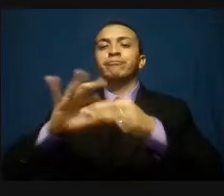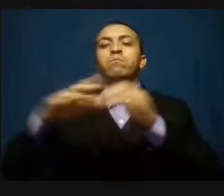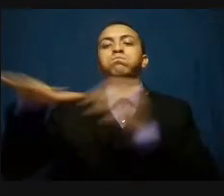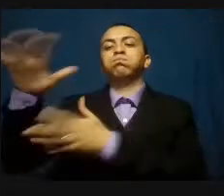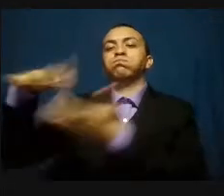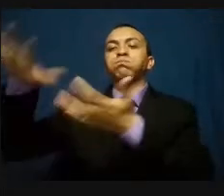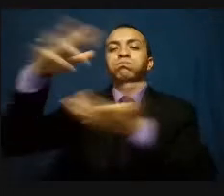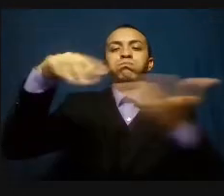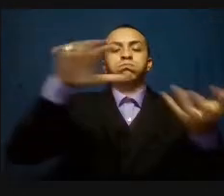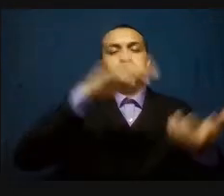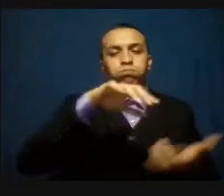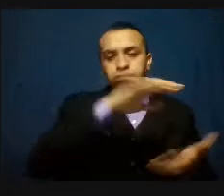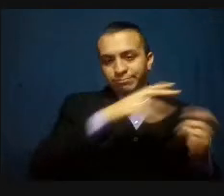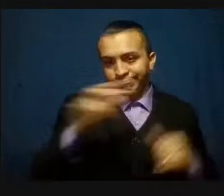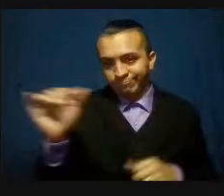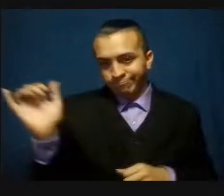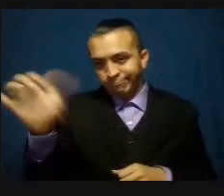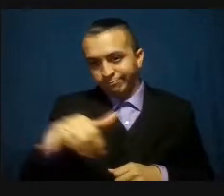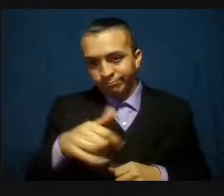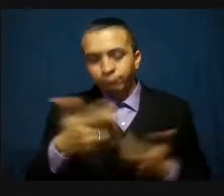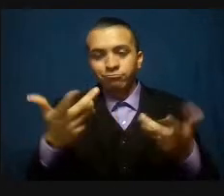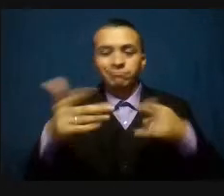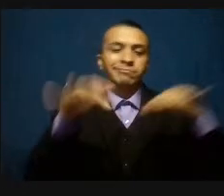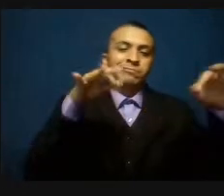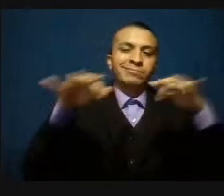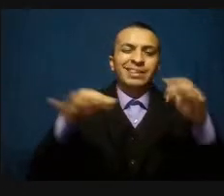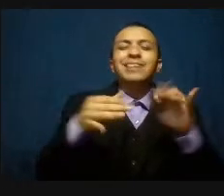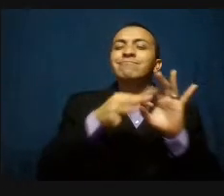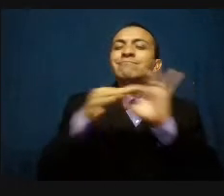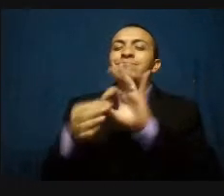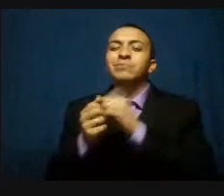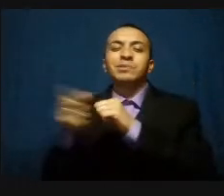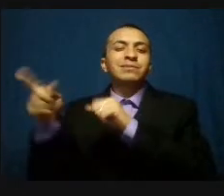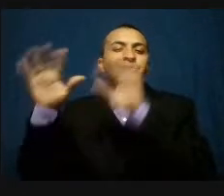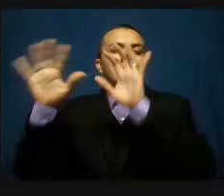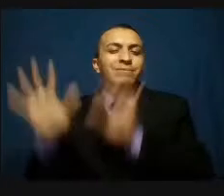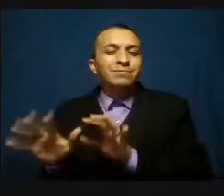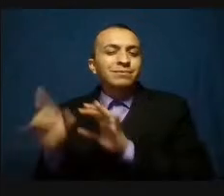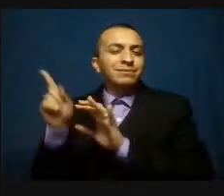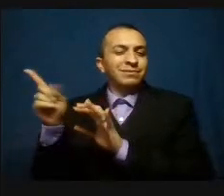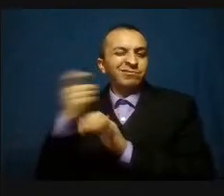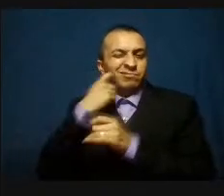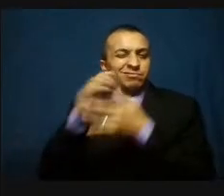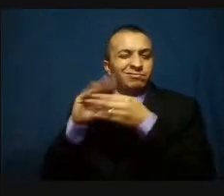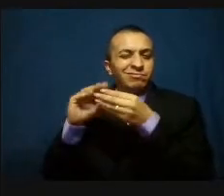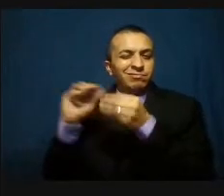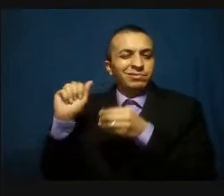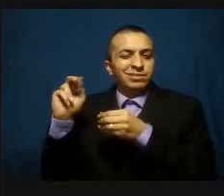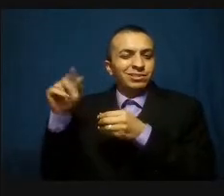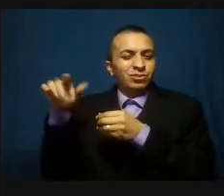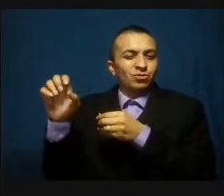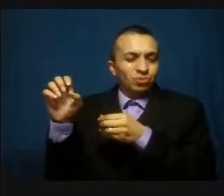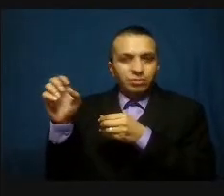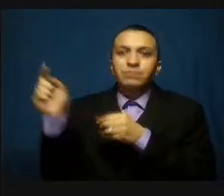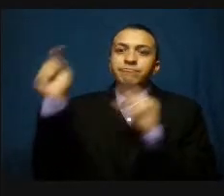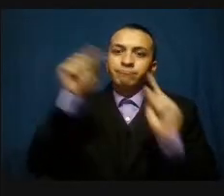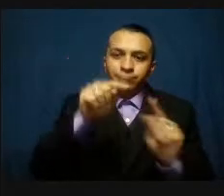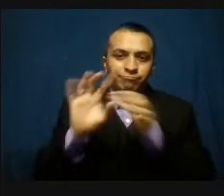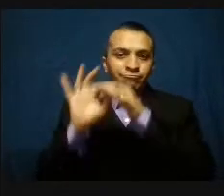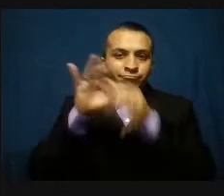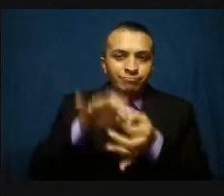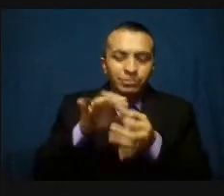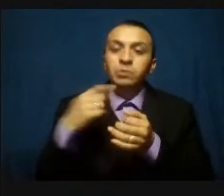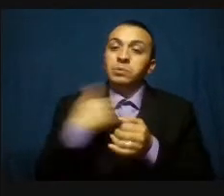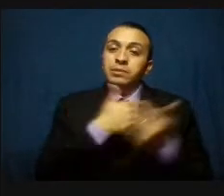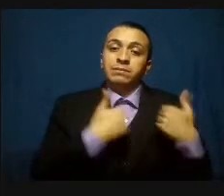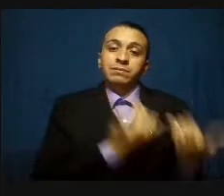fire. We use both fire weather that Angie talked about, fire behavior that our FBAN tells us about, and then we put smoke monitors